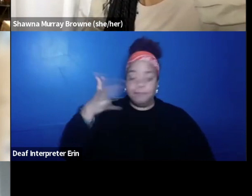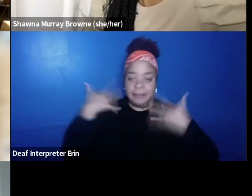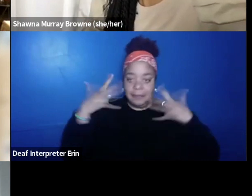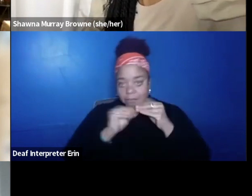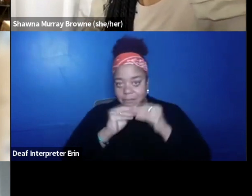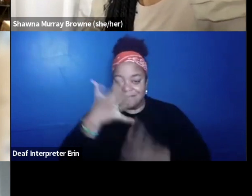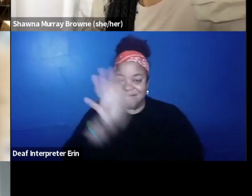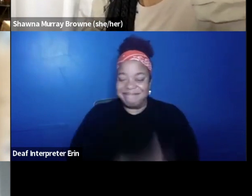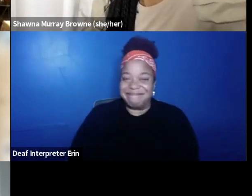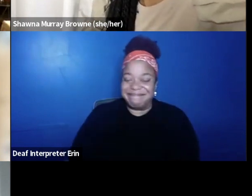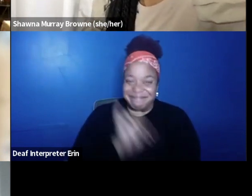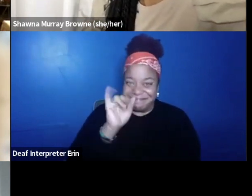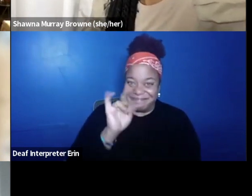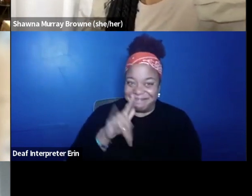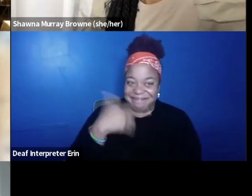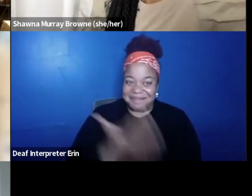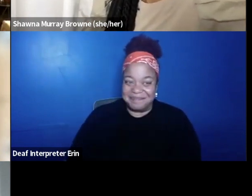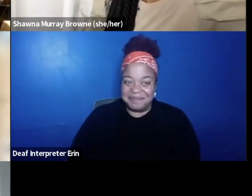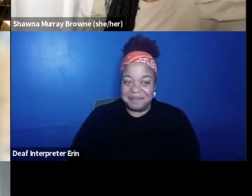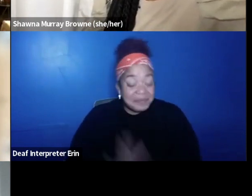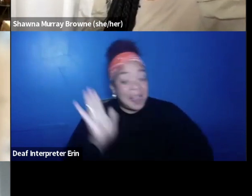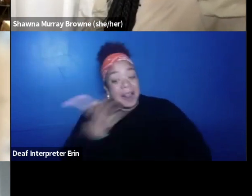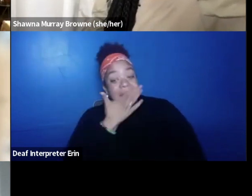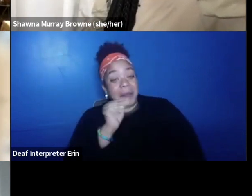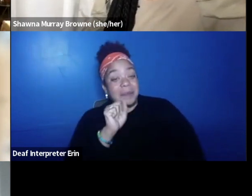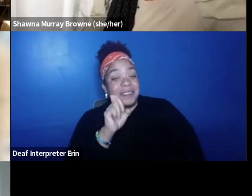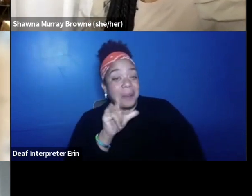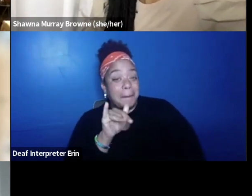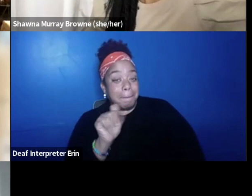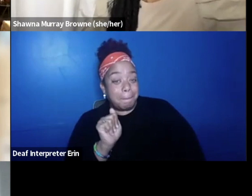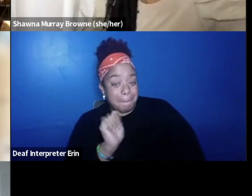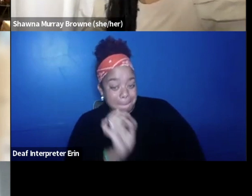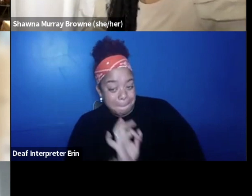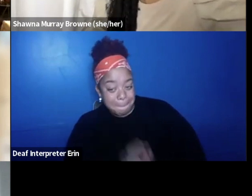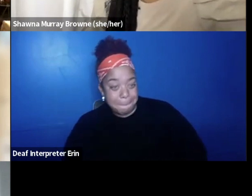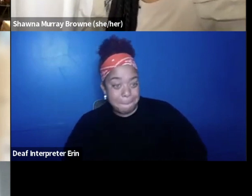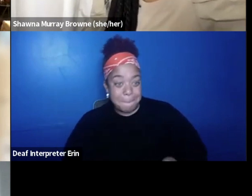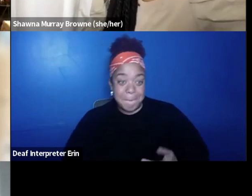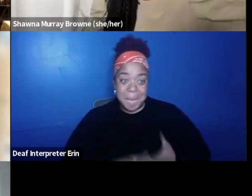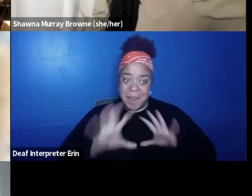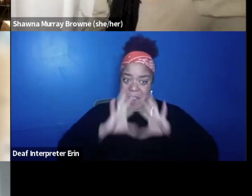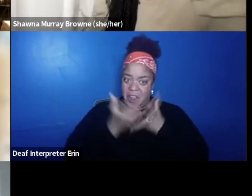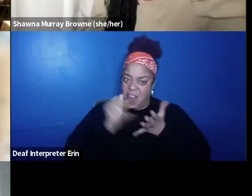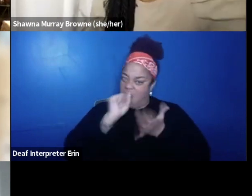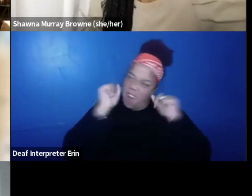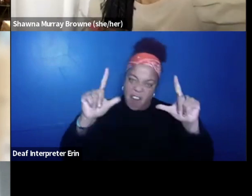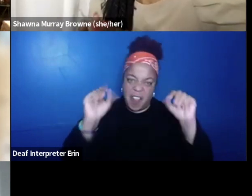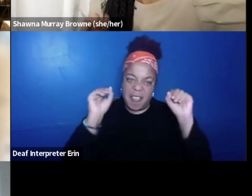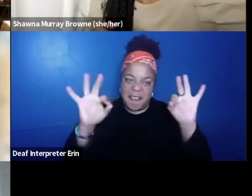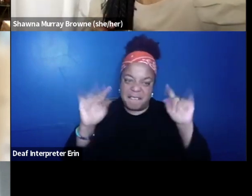Thank you, Idil. This is Selima. All of that, I'm so sorry to have